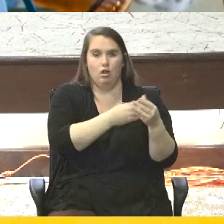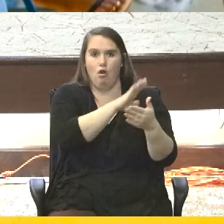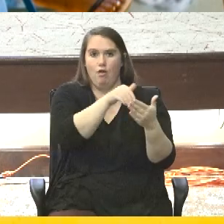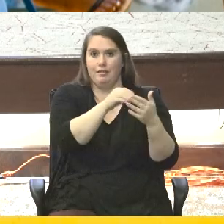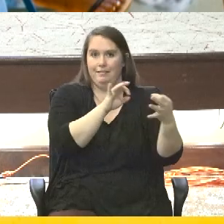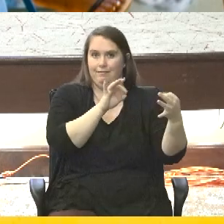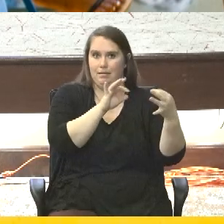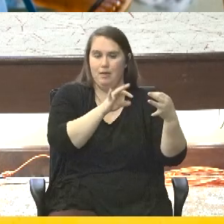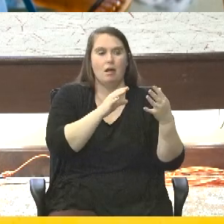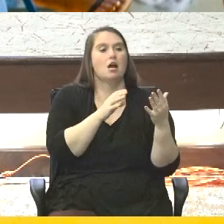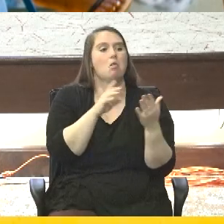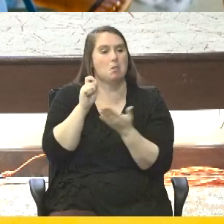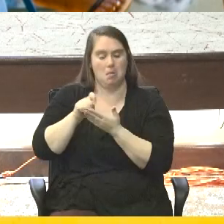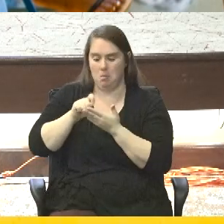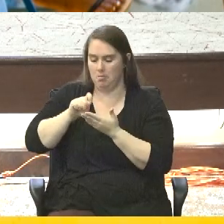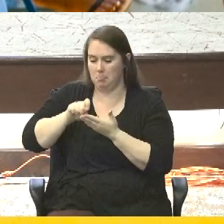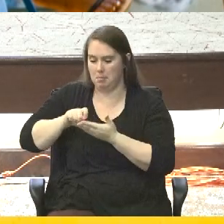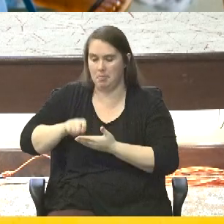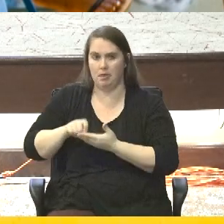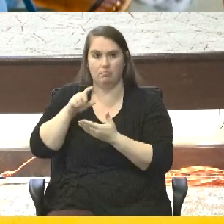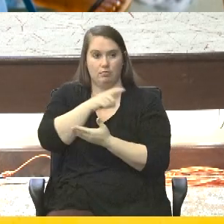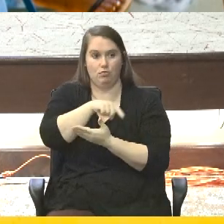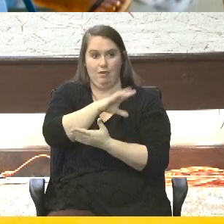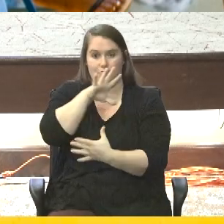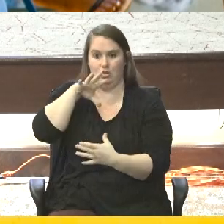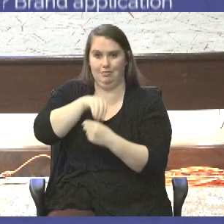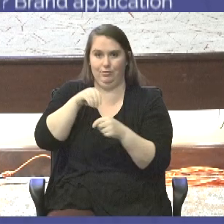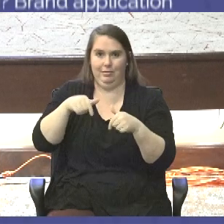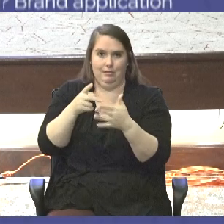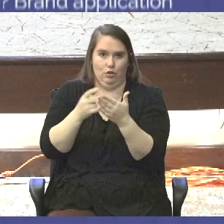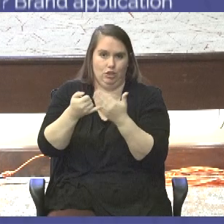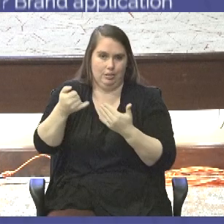guys have already put into this project.